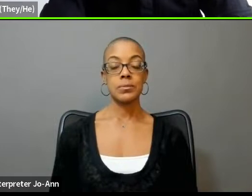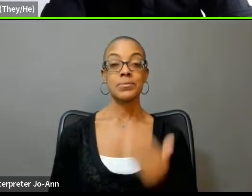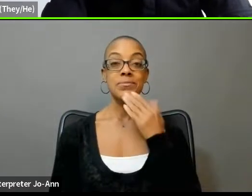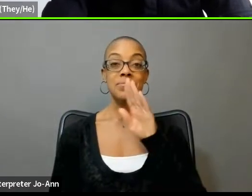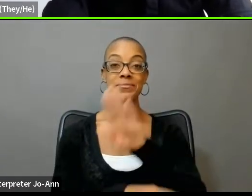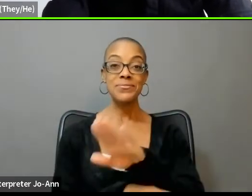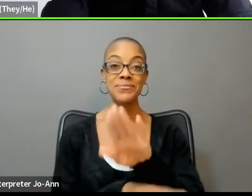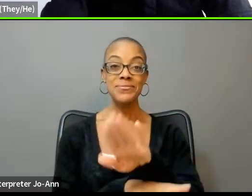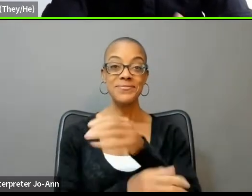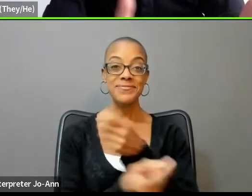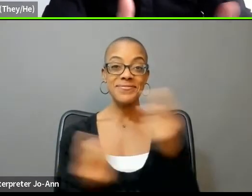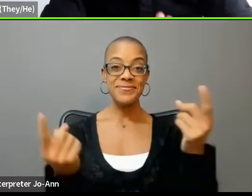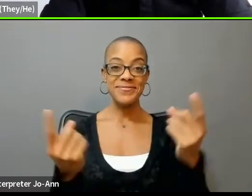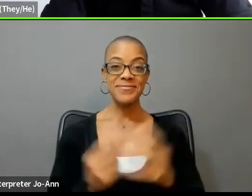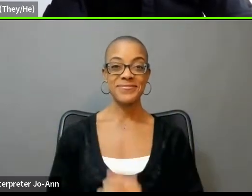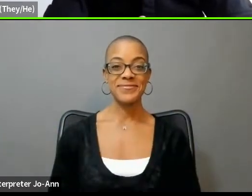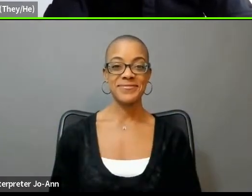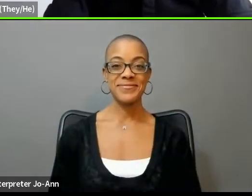everyone.